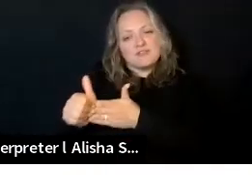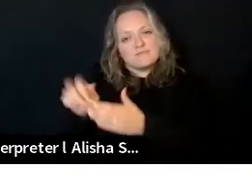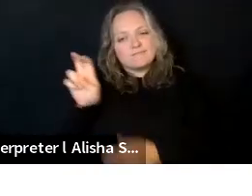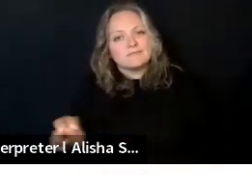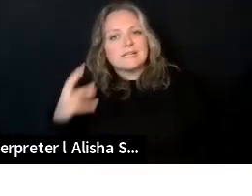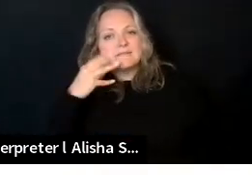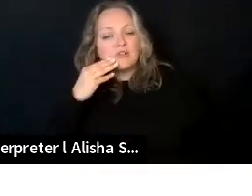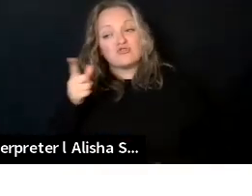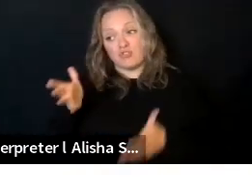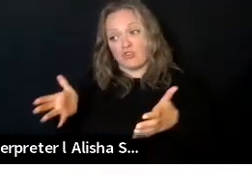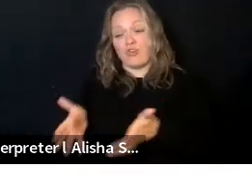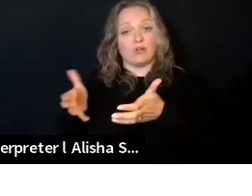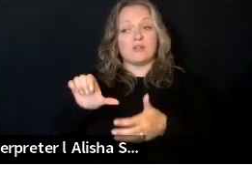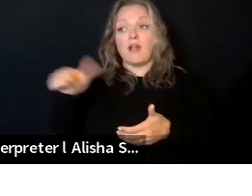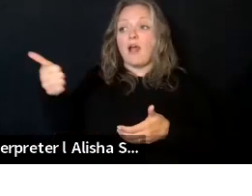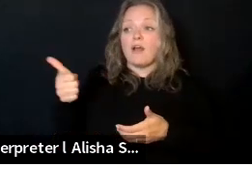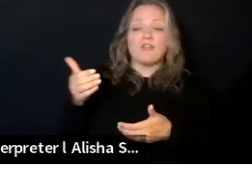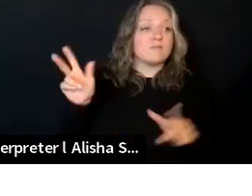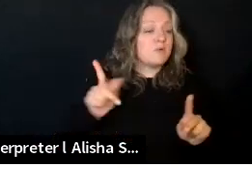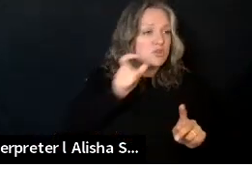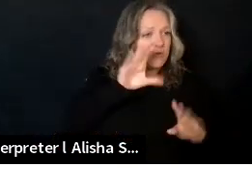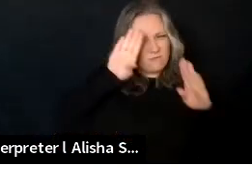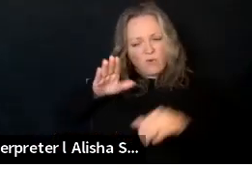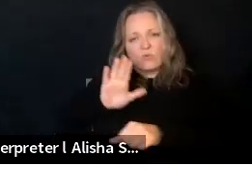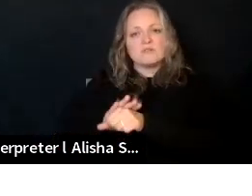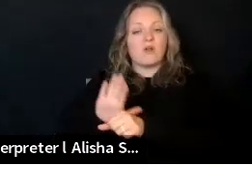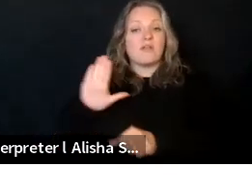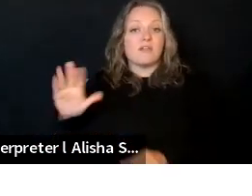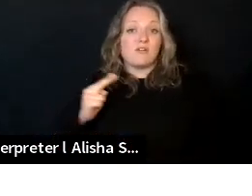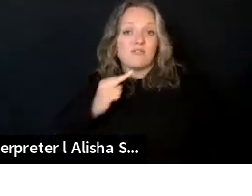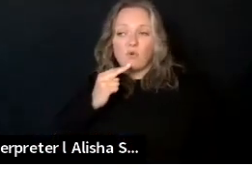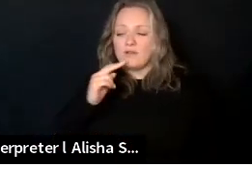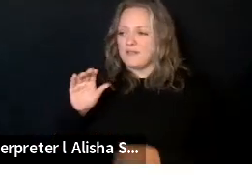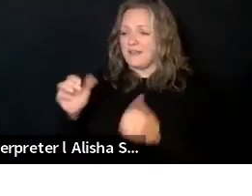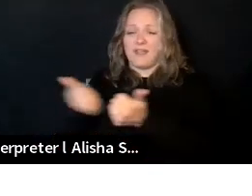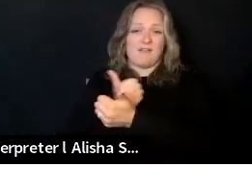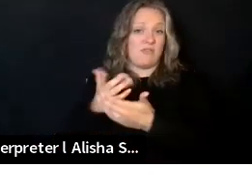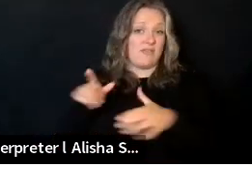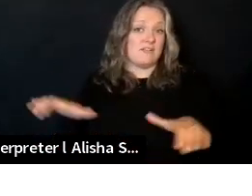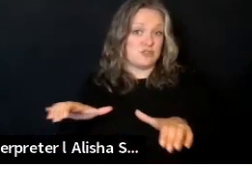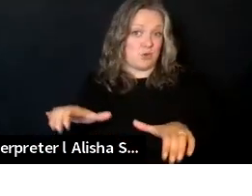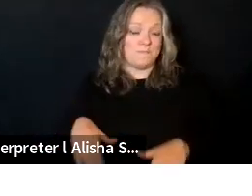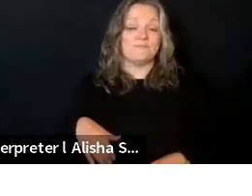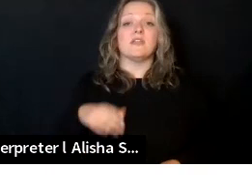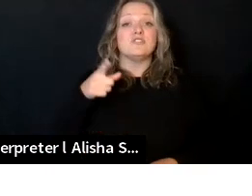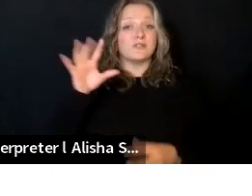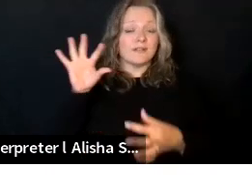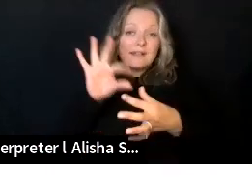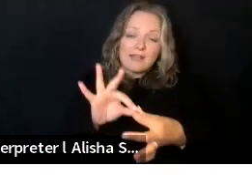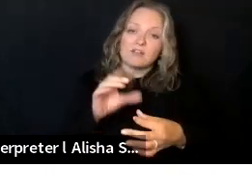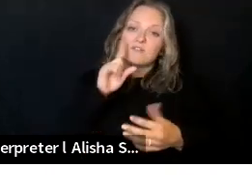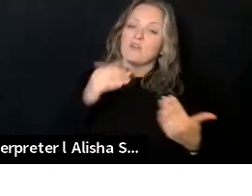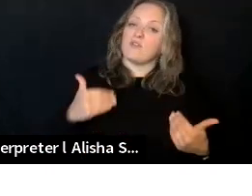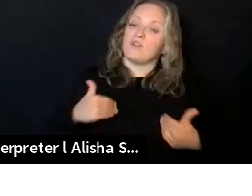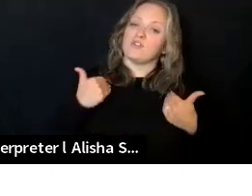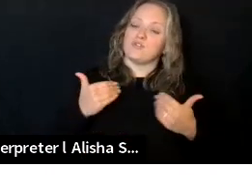encourages partners to center the voices of youth and young adults in everything they do. She got connected with Youth Thrive's national work